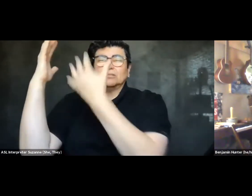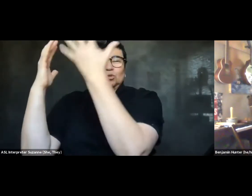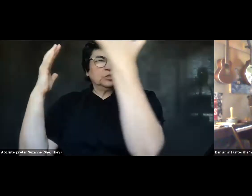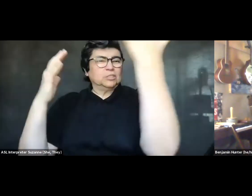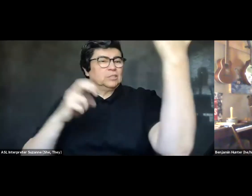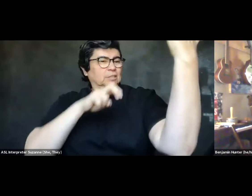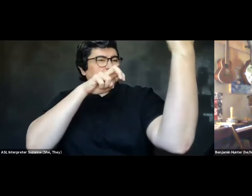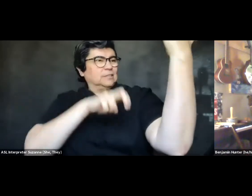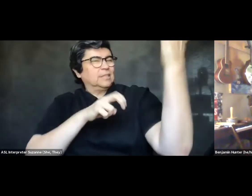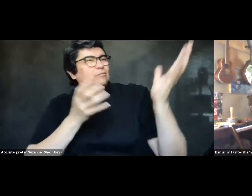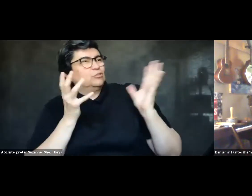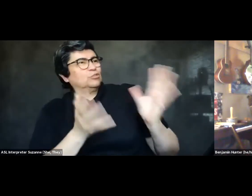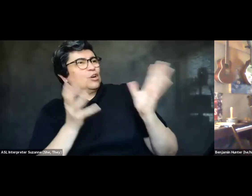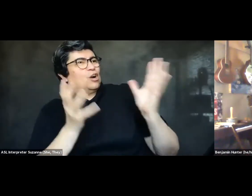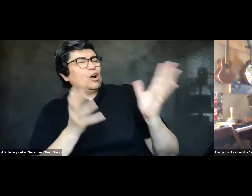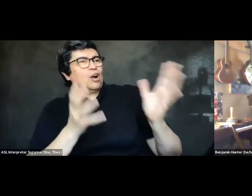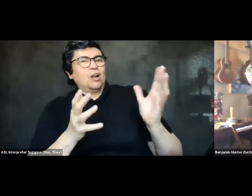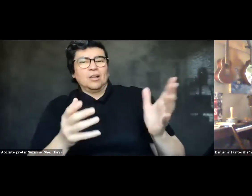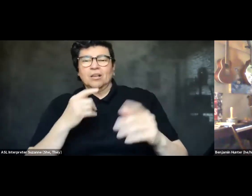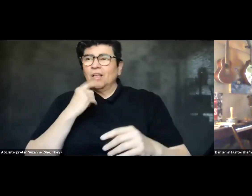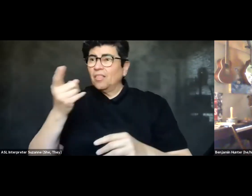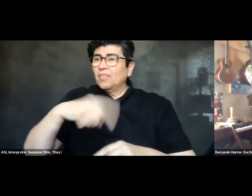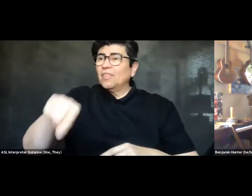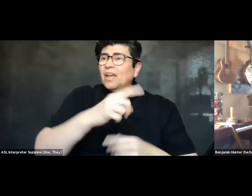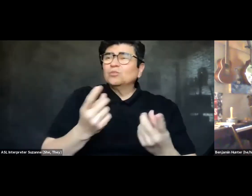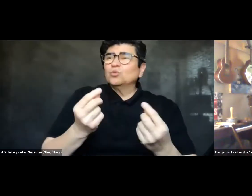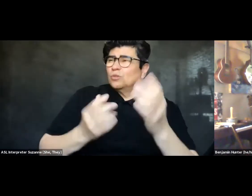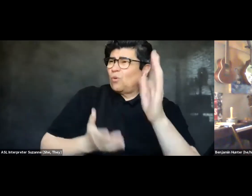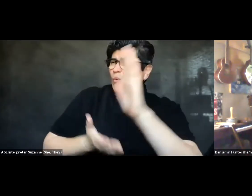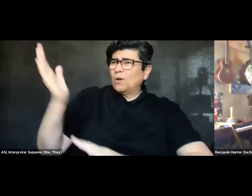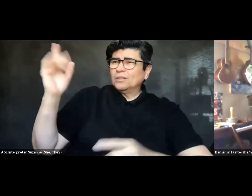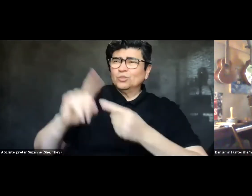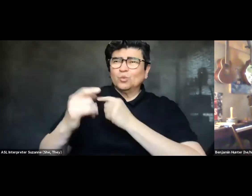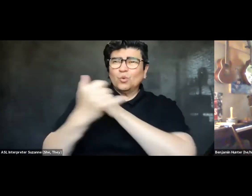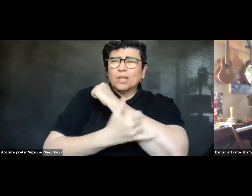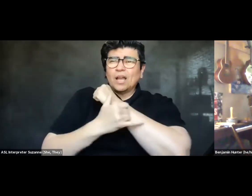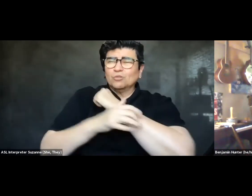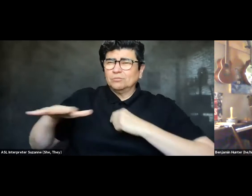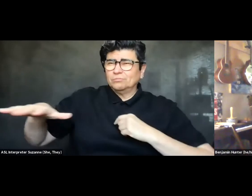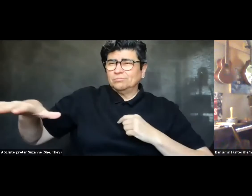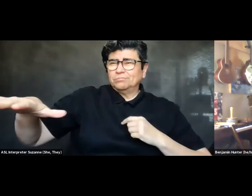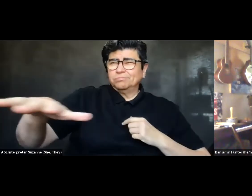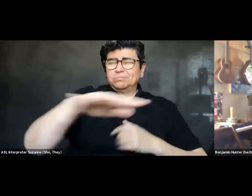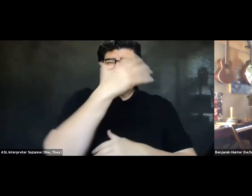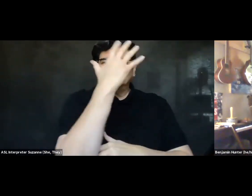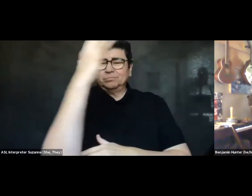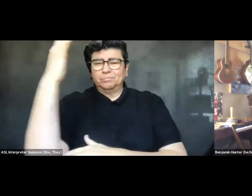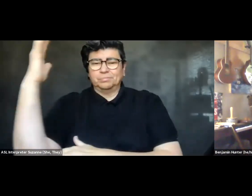tree folk. Went off in the country, went off in the country.